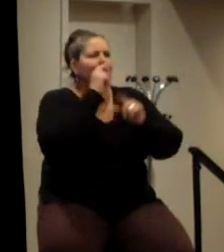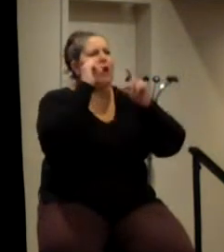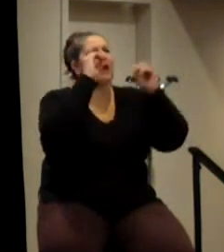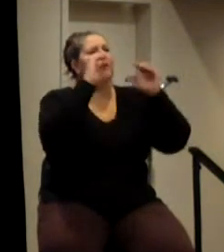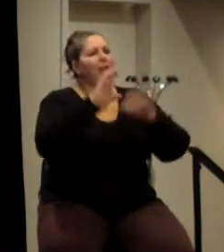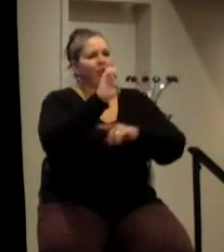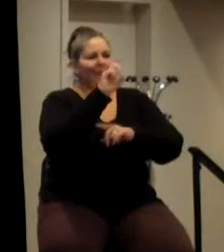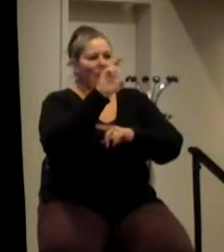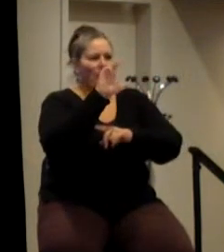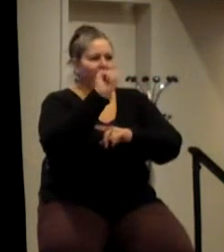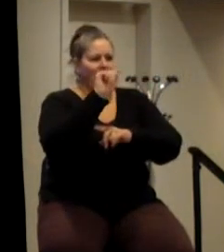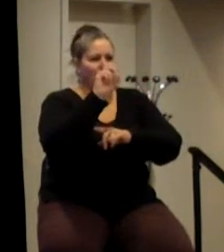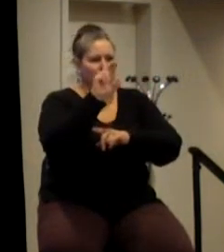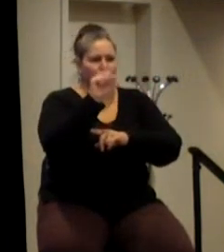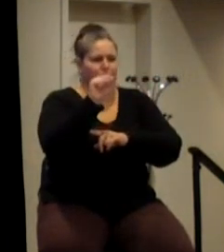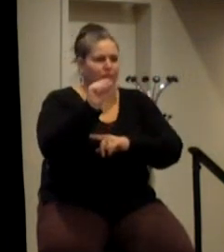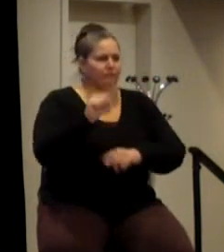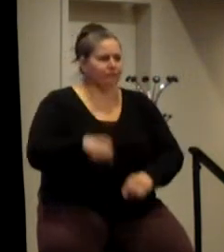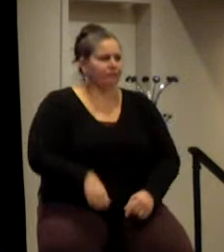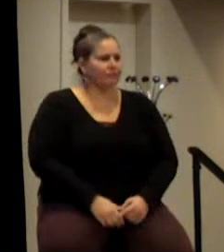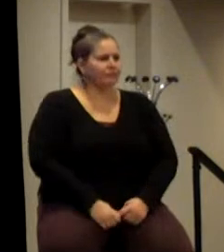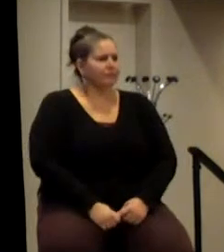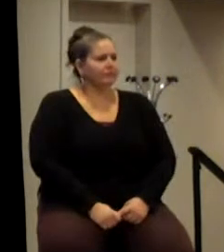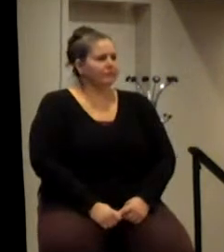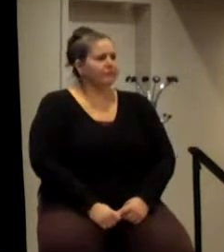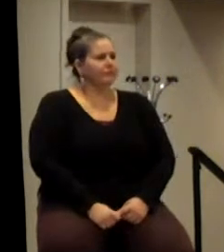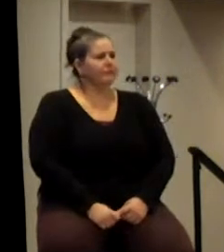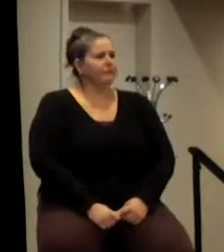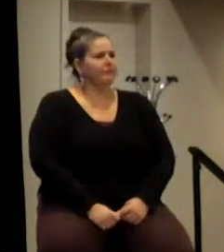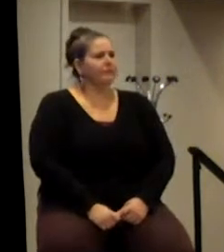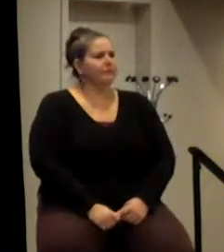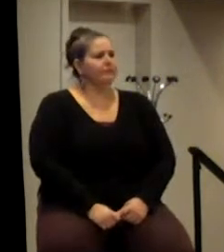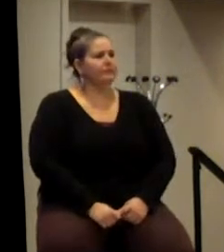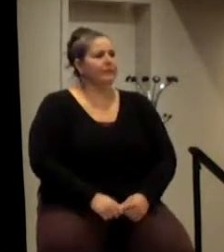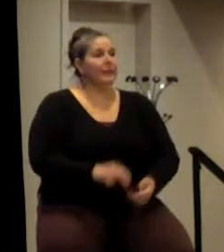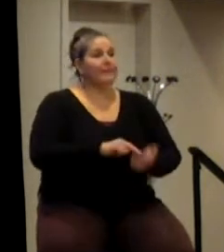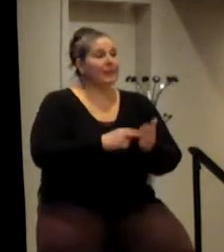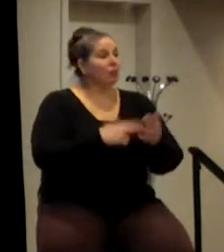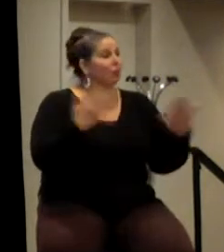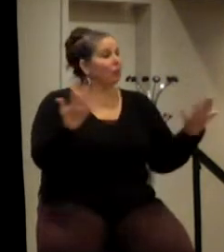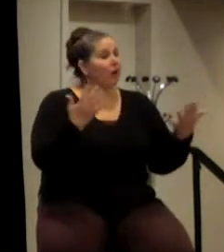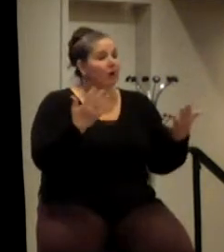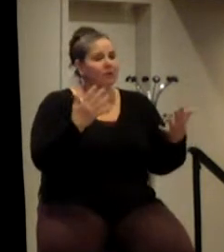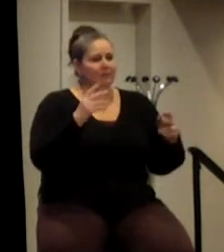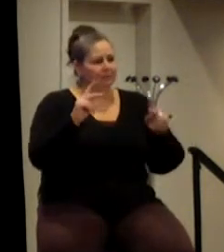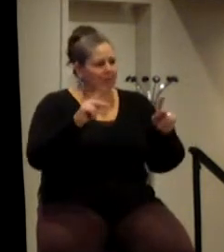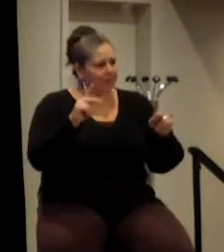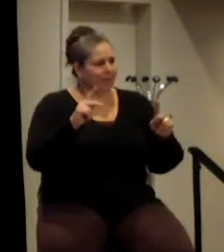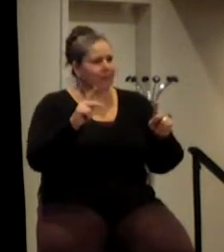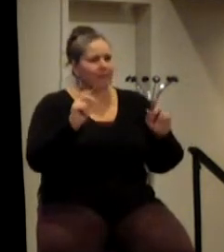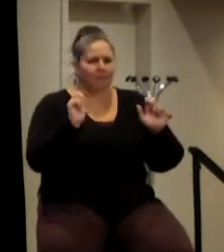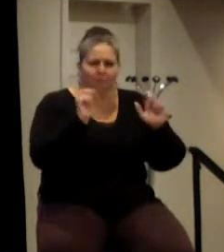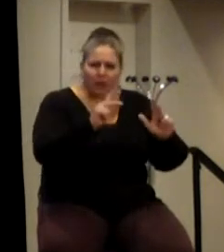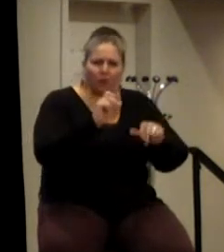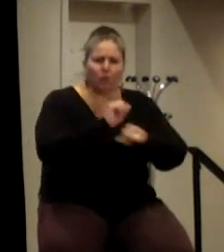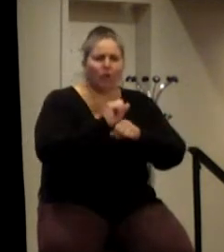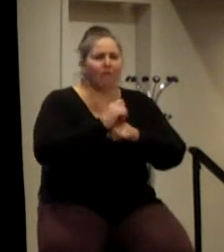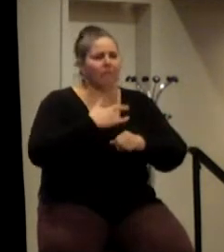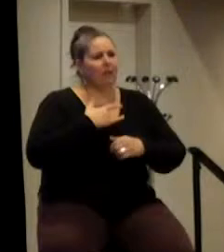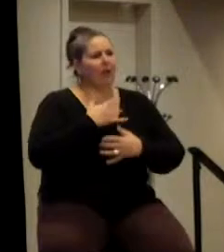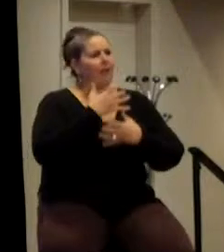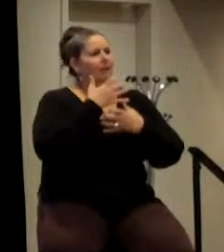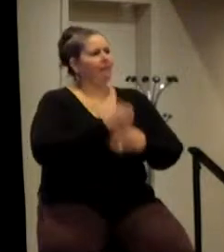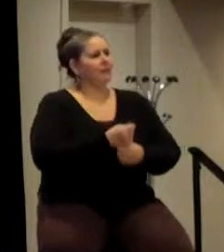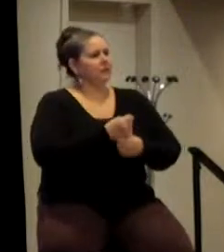with the workforce. We'll continue to review all the data. Dr. Gupta will make a call on if we can go to 3